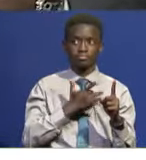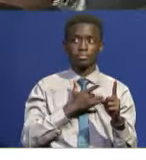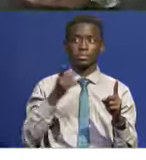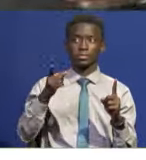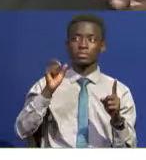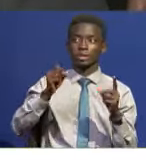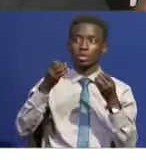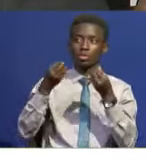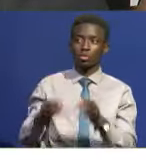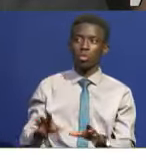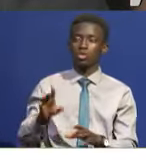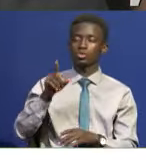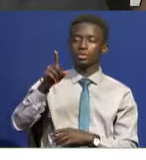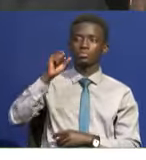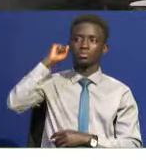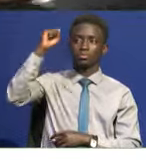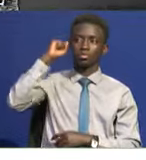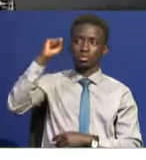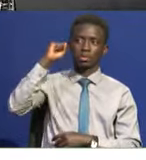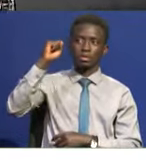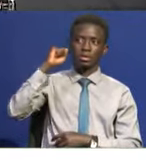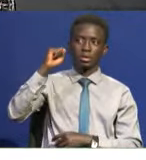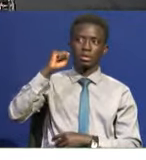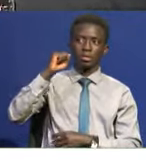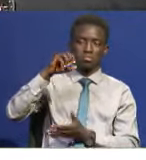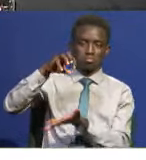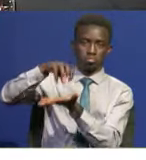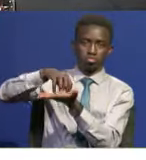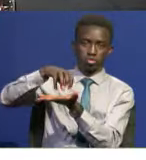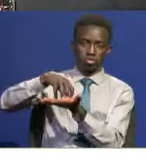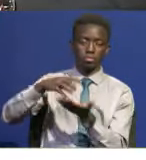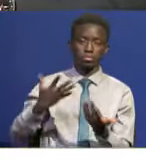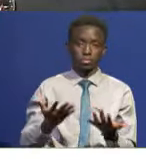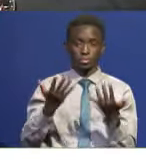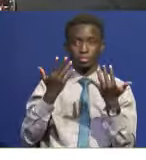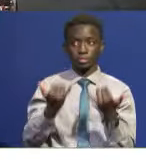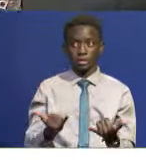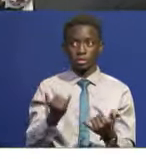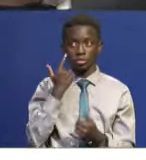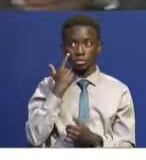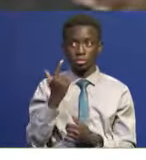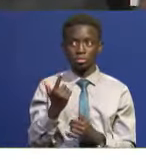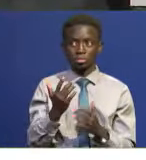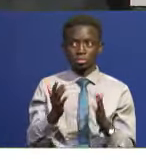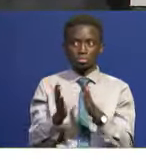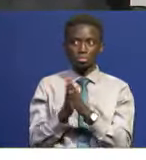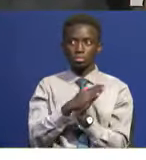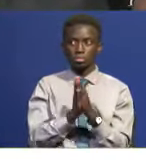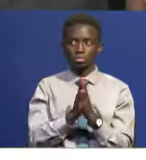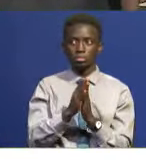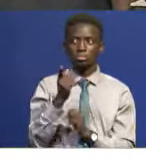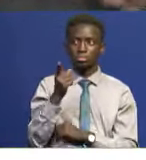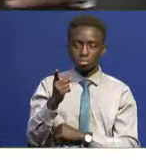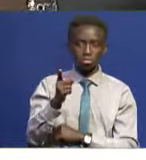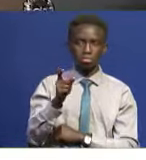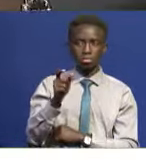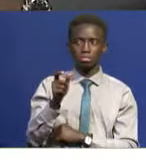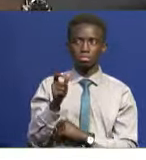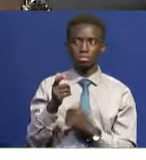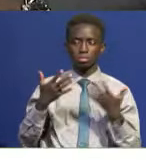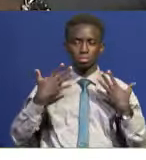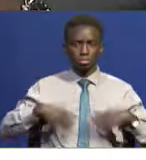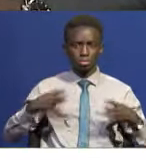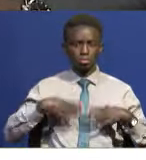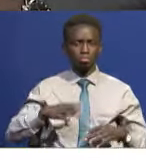political seat, and of course that's throwing her into political oblivion, is one that has been met by divergent views among residents of